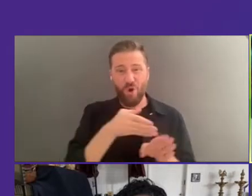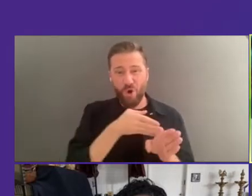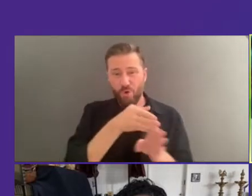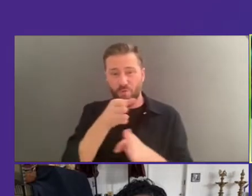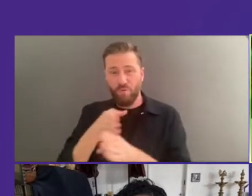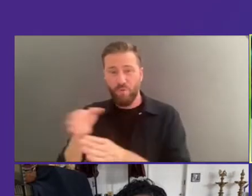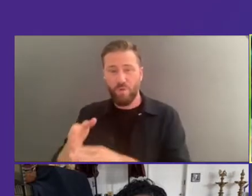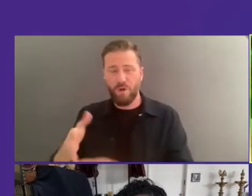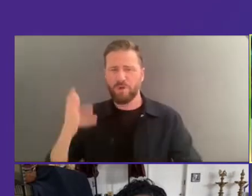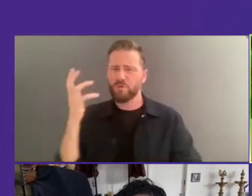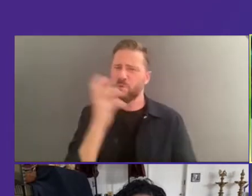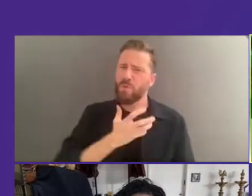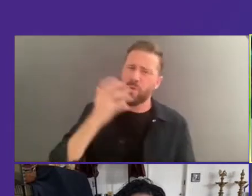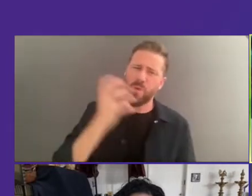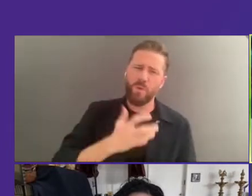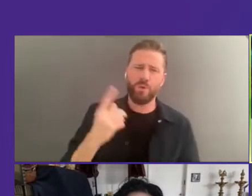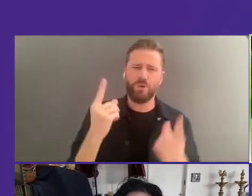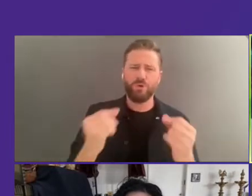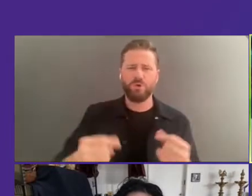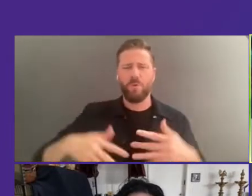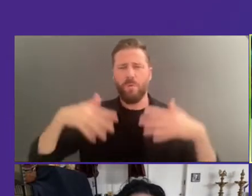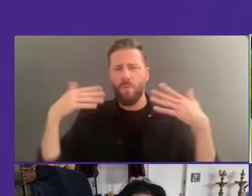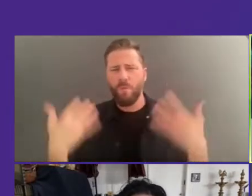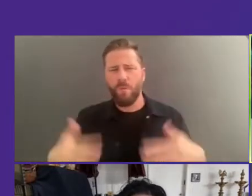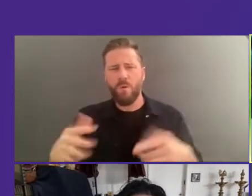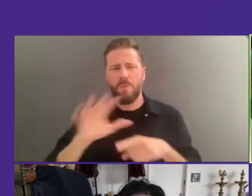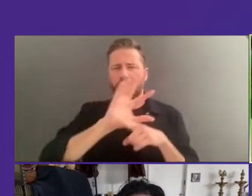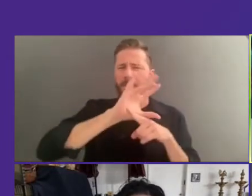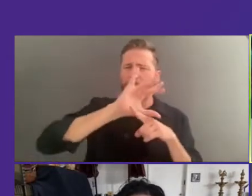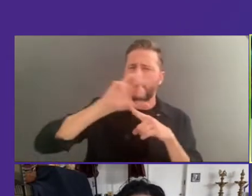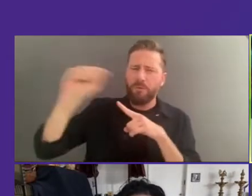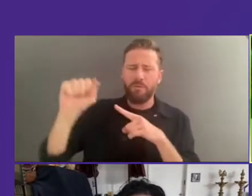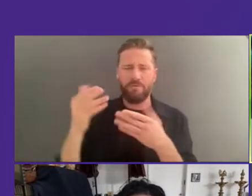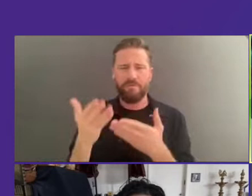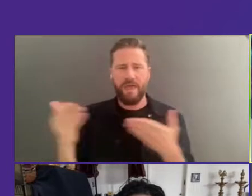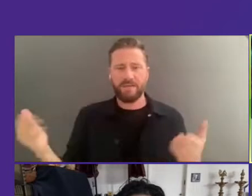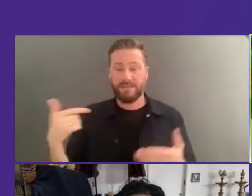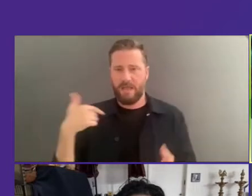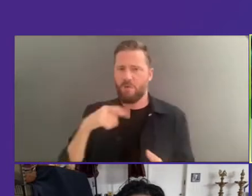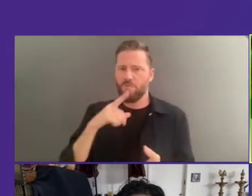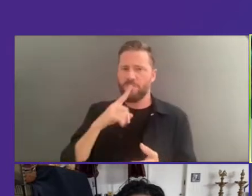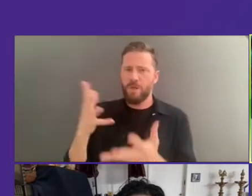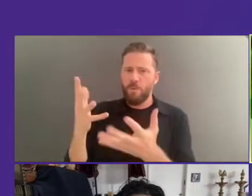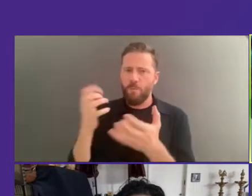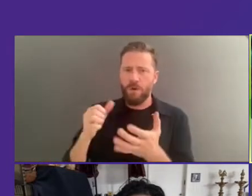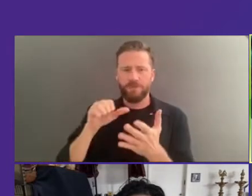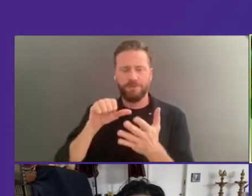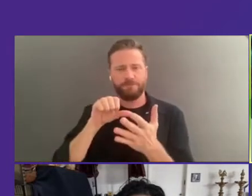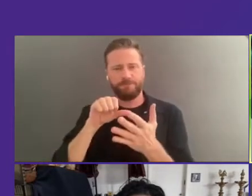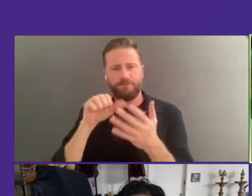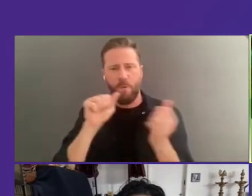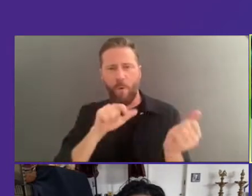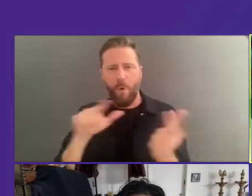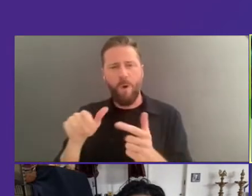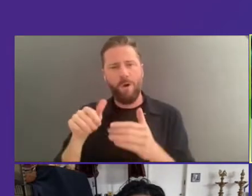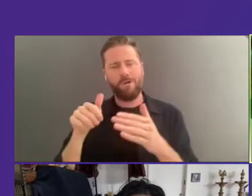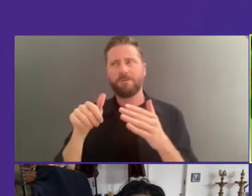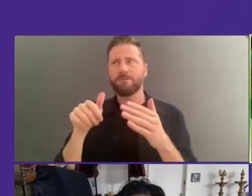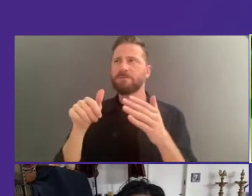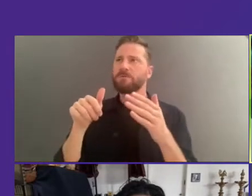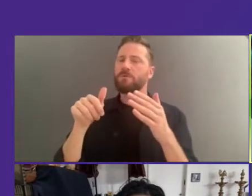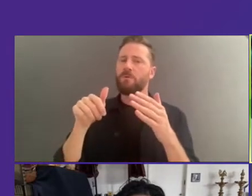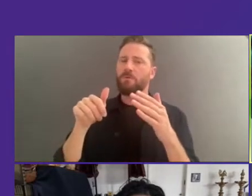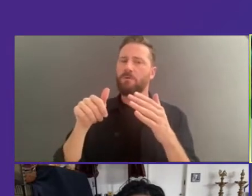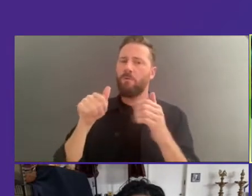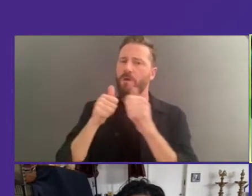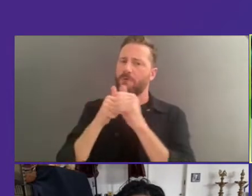such vast and amazing things. And I really want, all under the rubric of